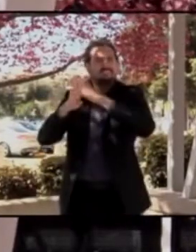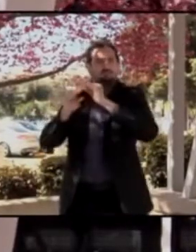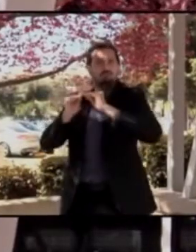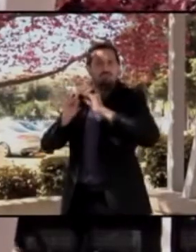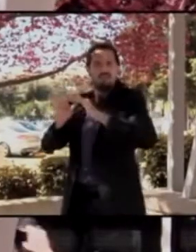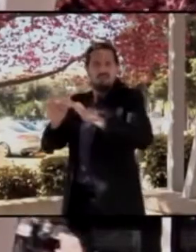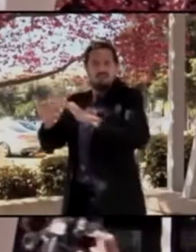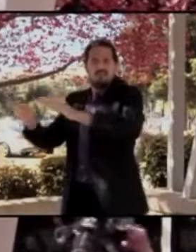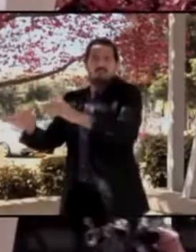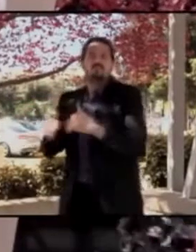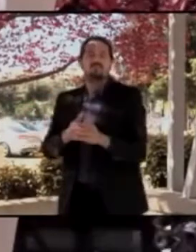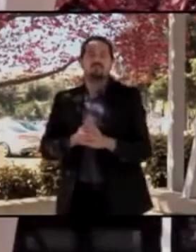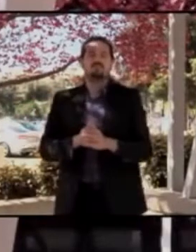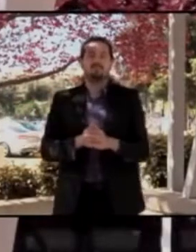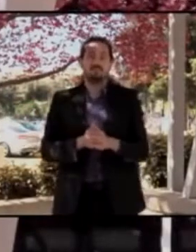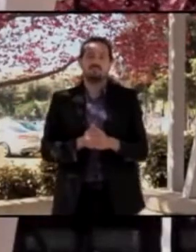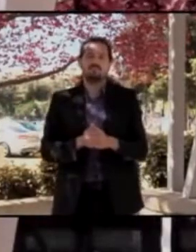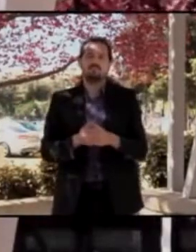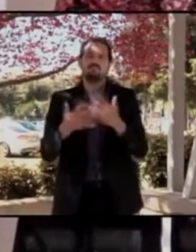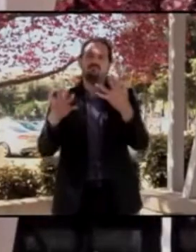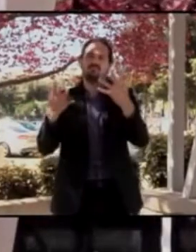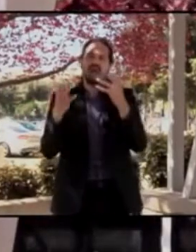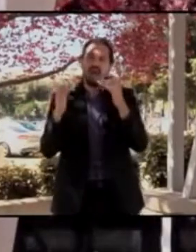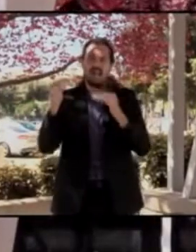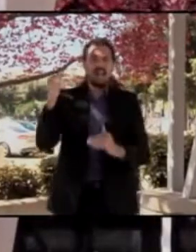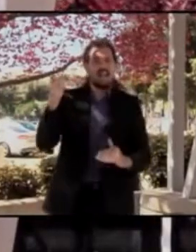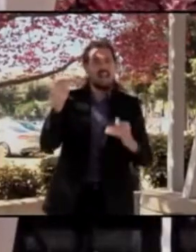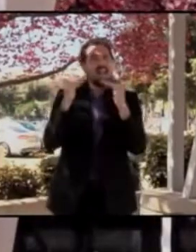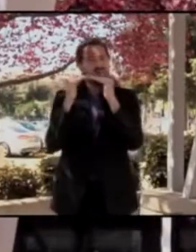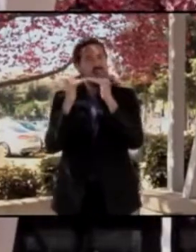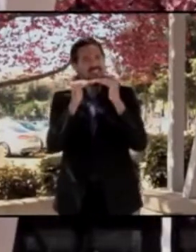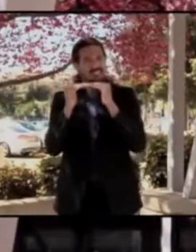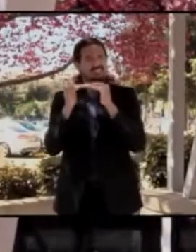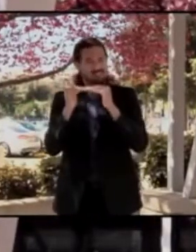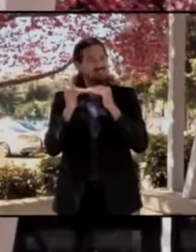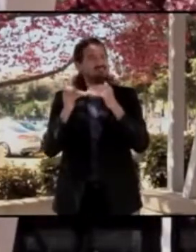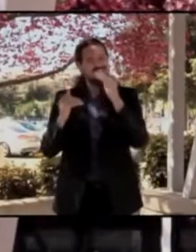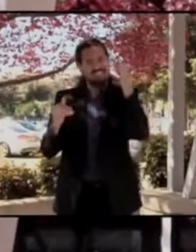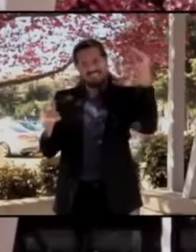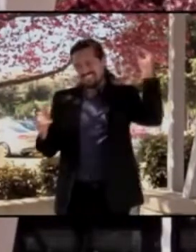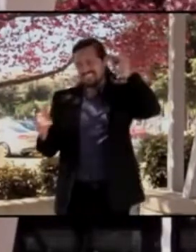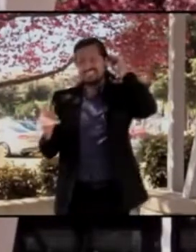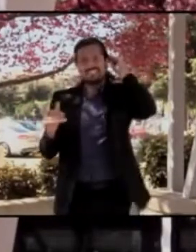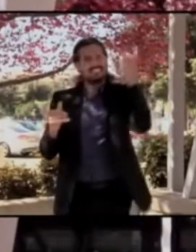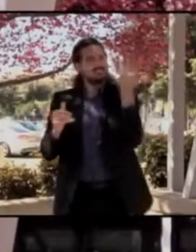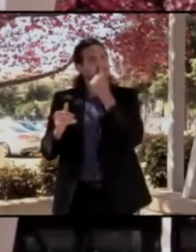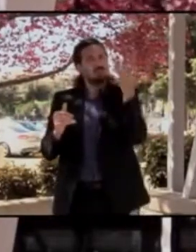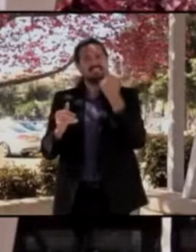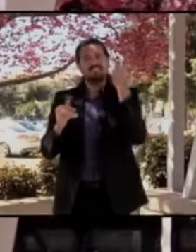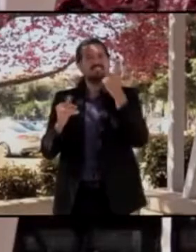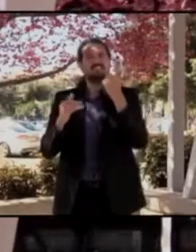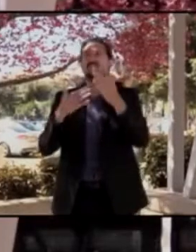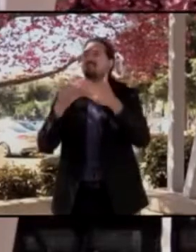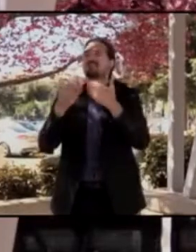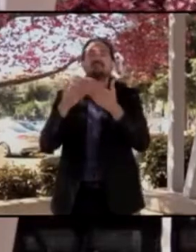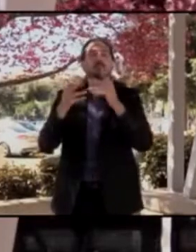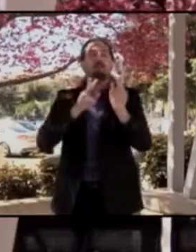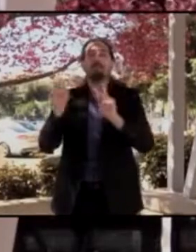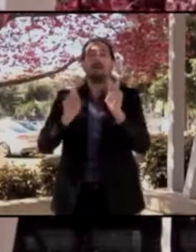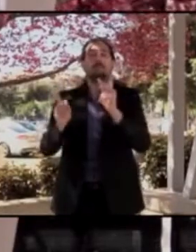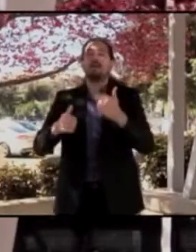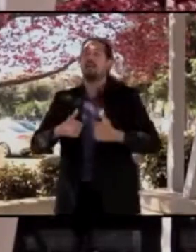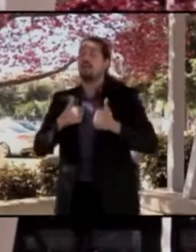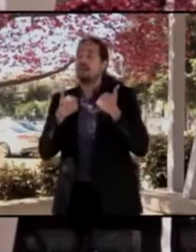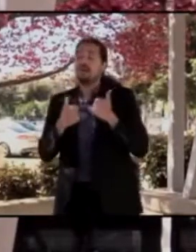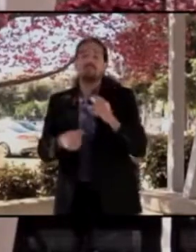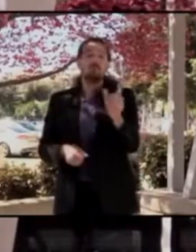and that is ensuring that everyone, no matter who you are, has equal opportunity and